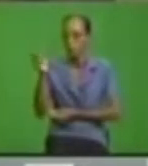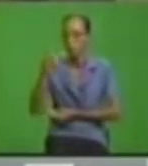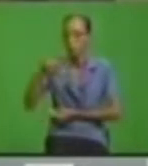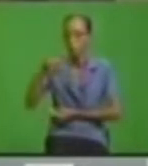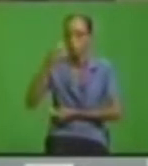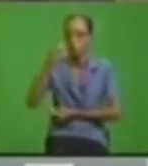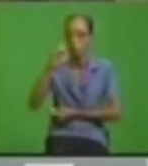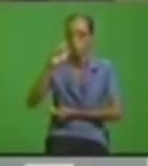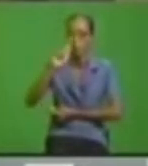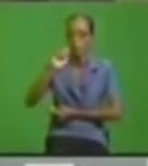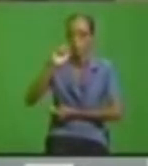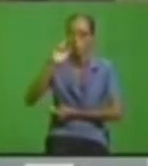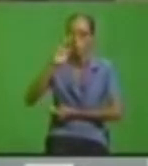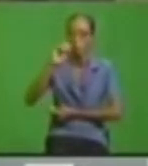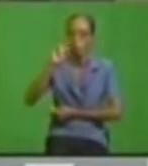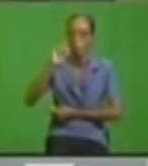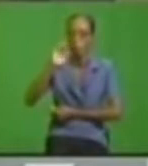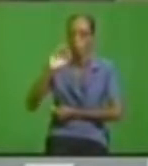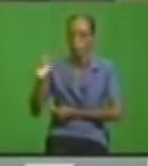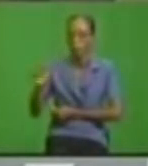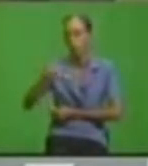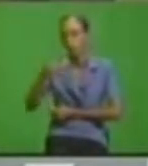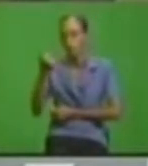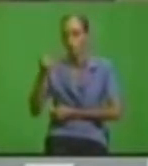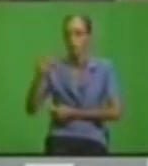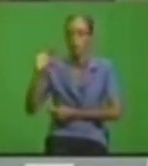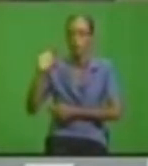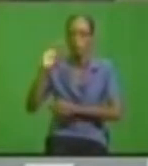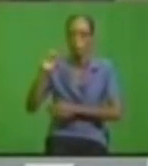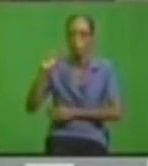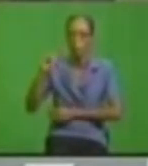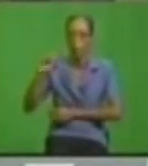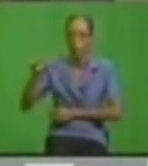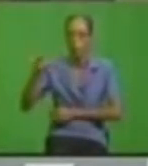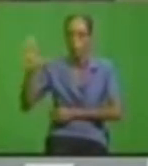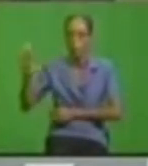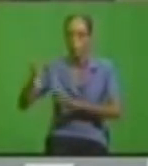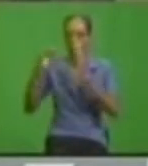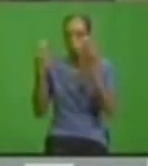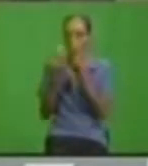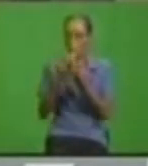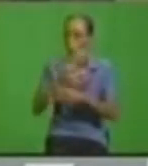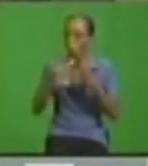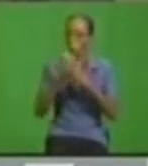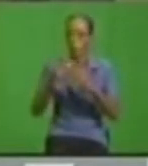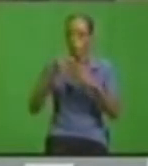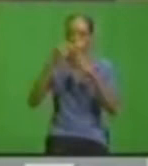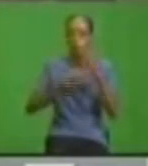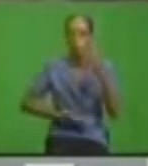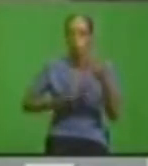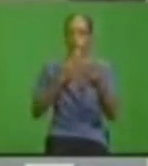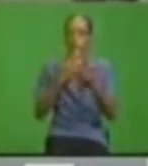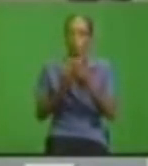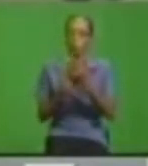sisters and members of the family, the Manning family and circle, all of the specially invited guests, good morning